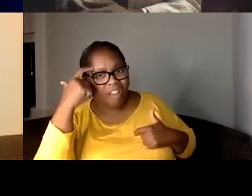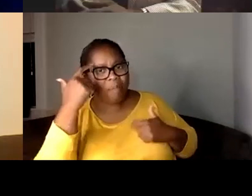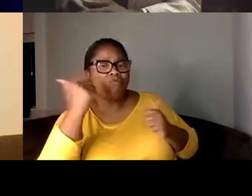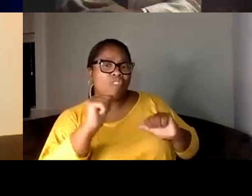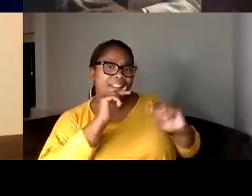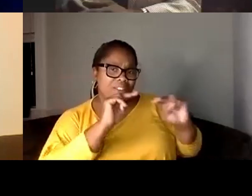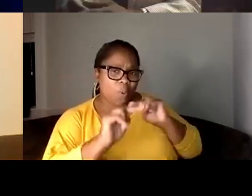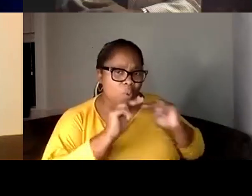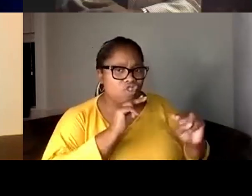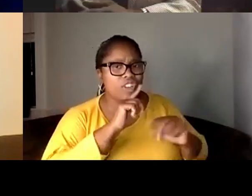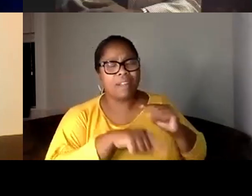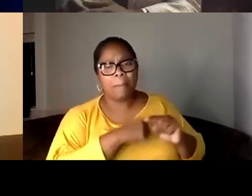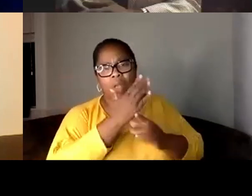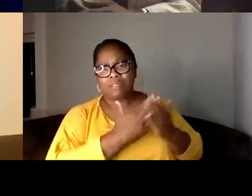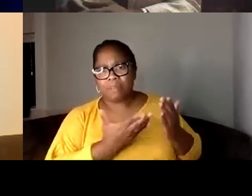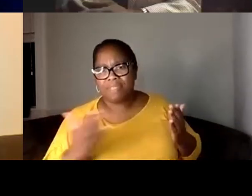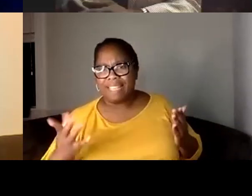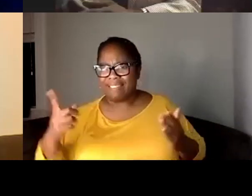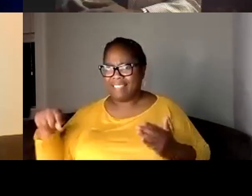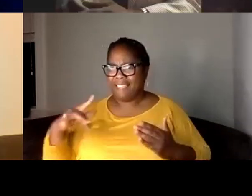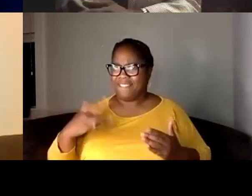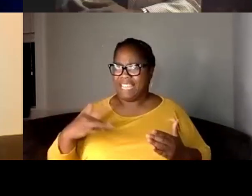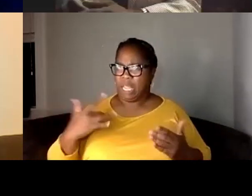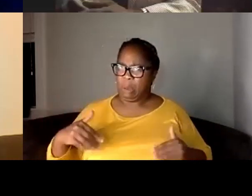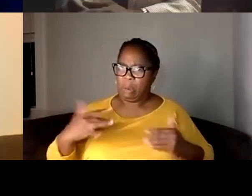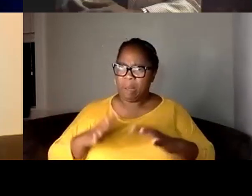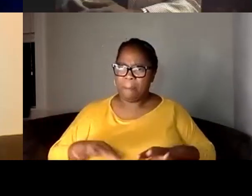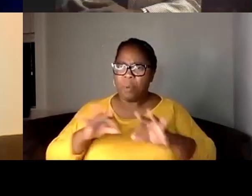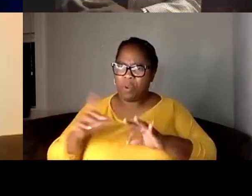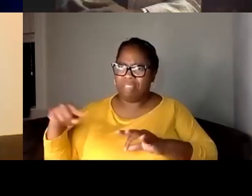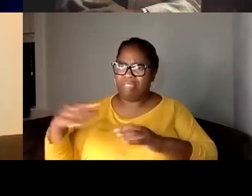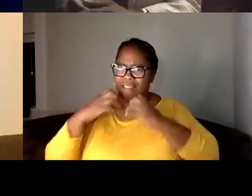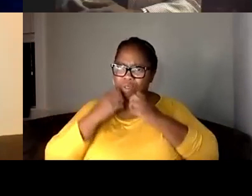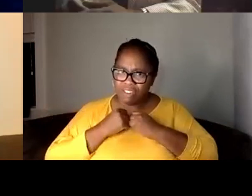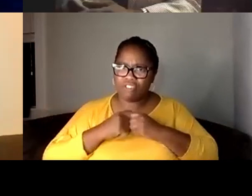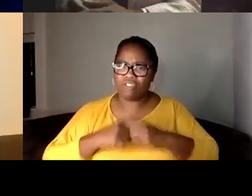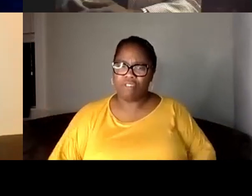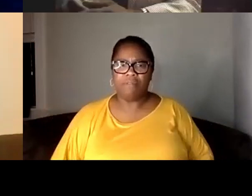negotiations around some of these things that they find incredibly important that they hold dear.